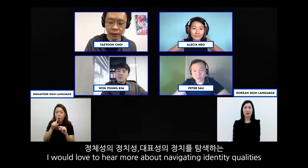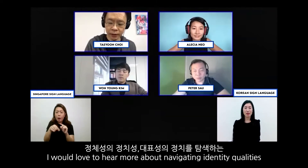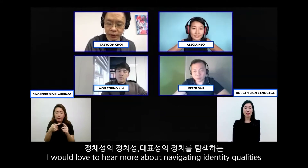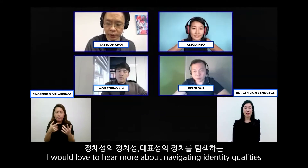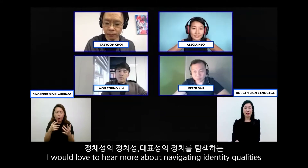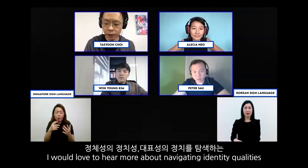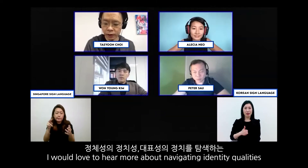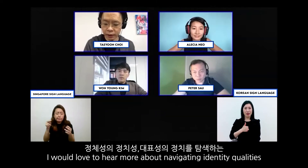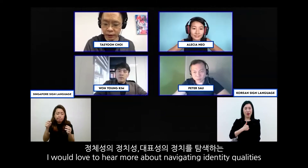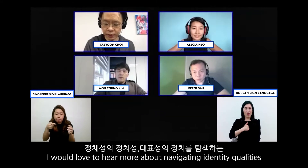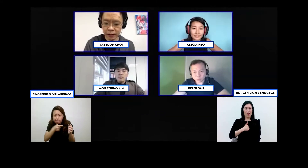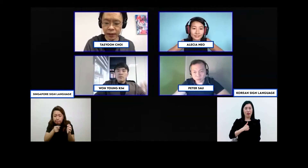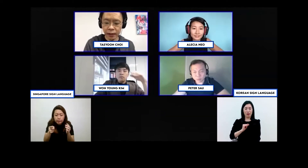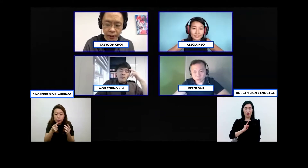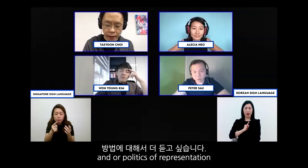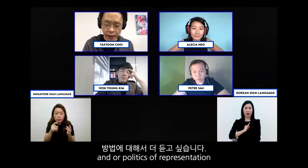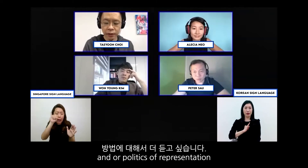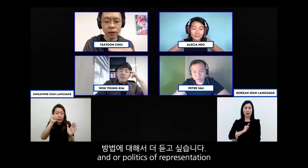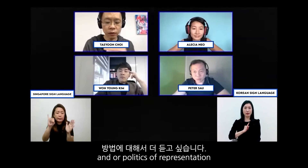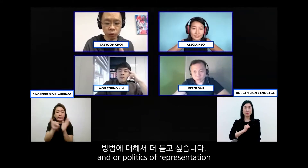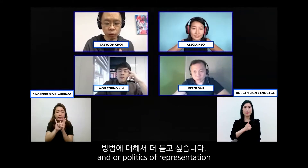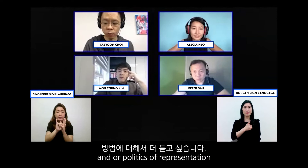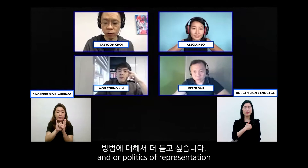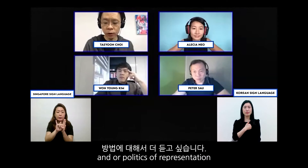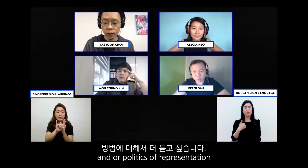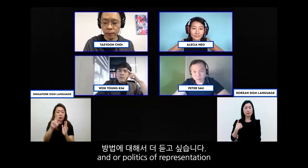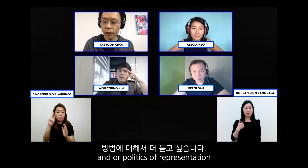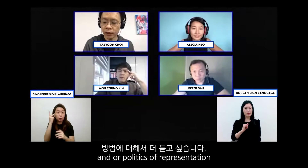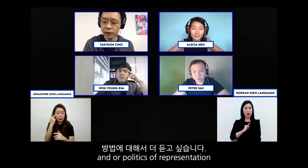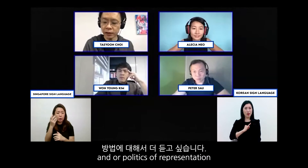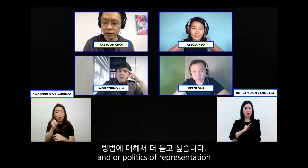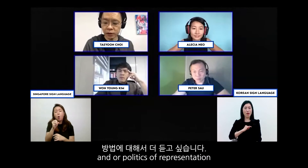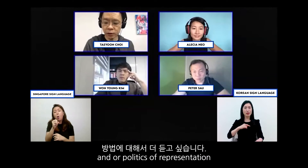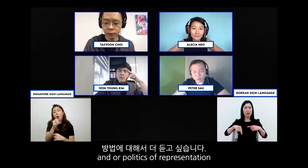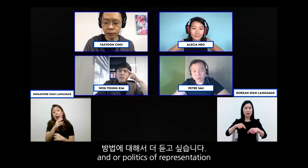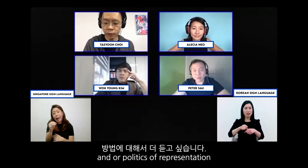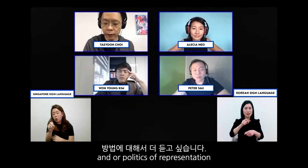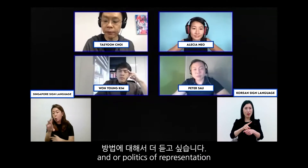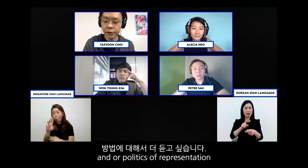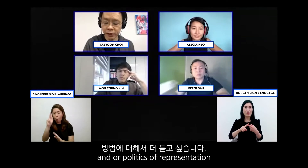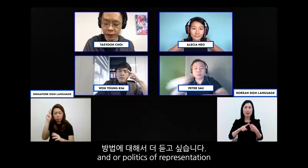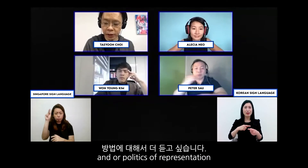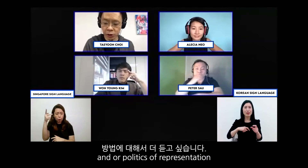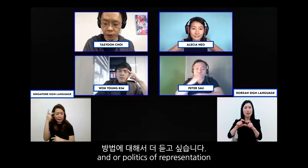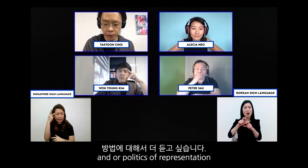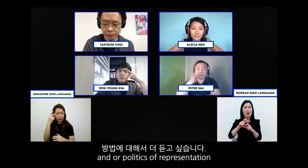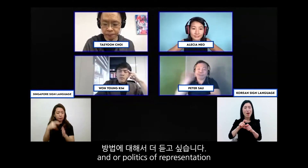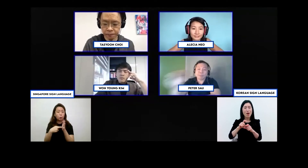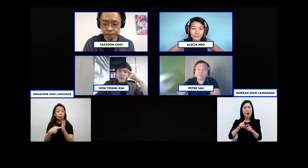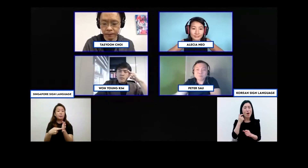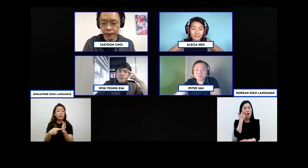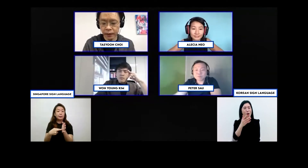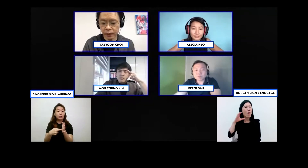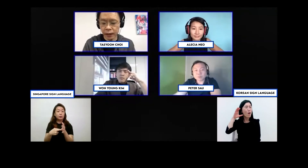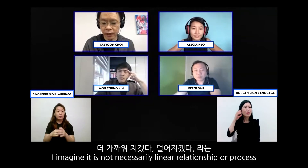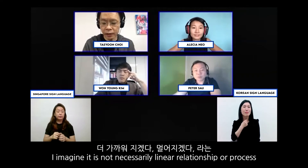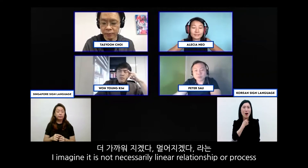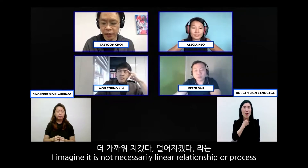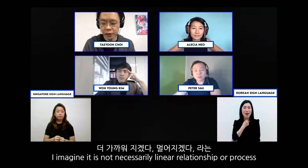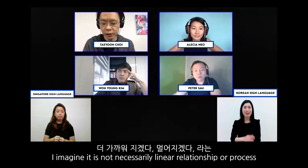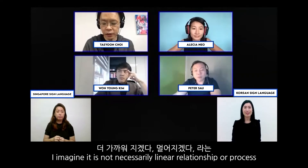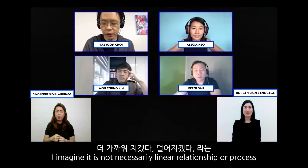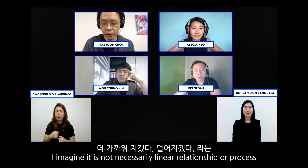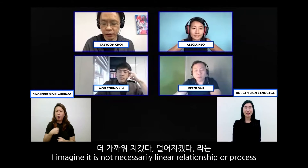navigating identity politics and or politics of representation.